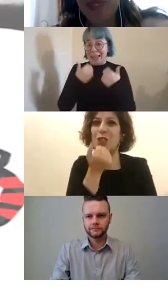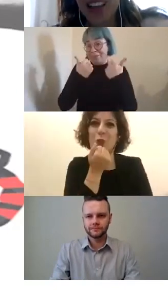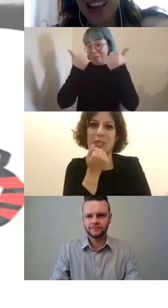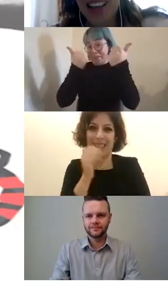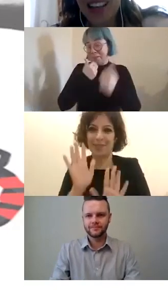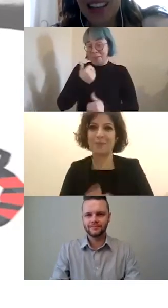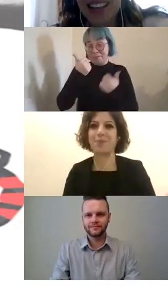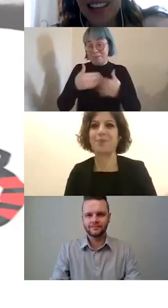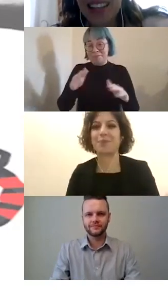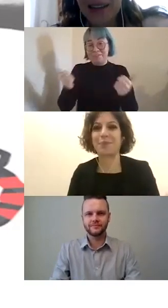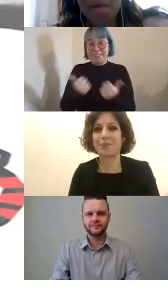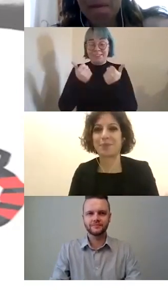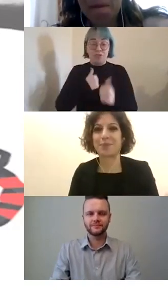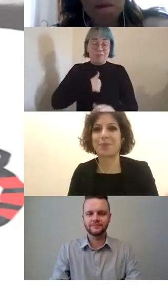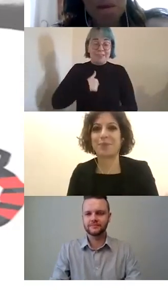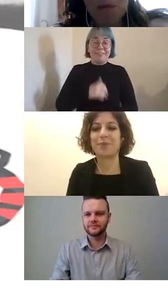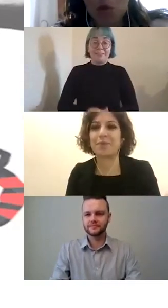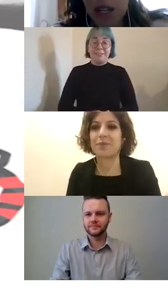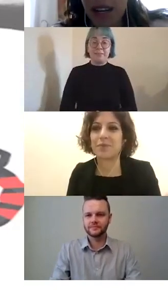Thank you. Sorry.